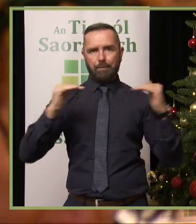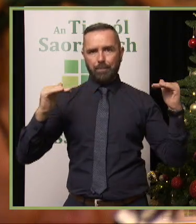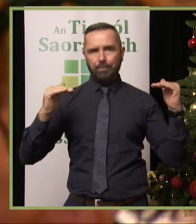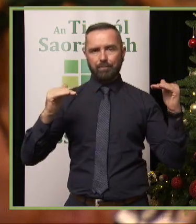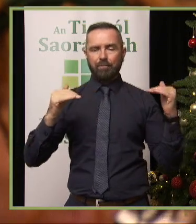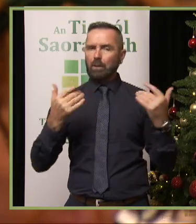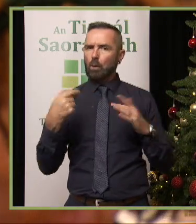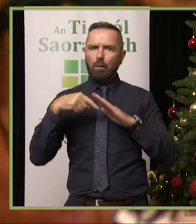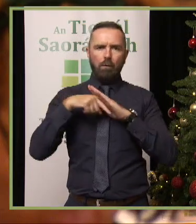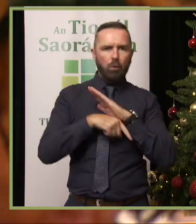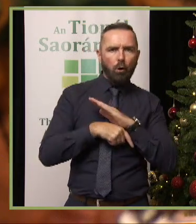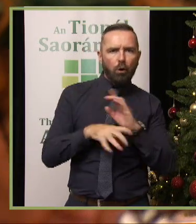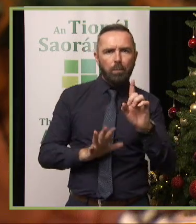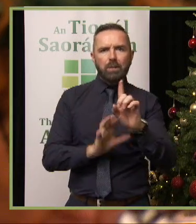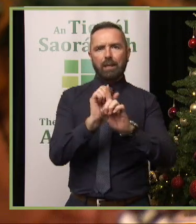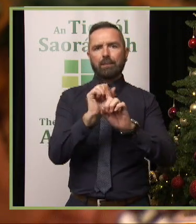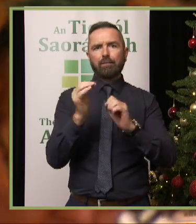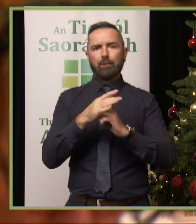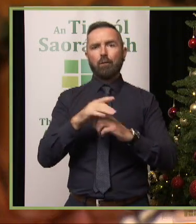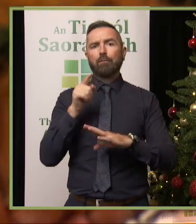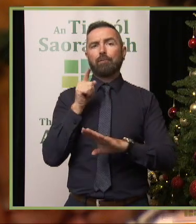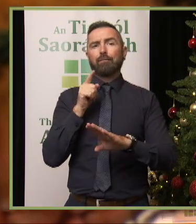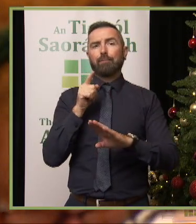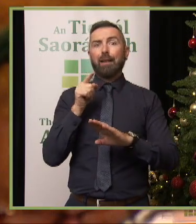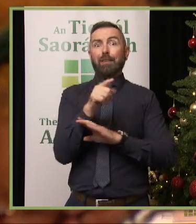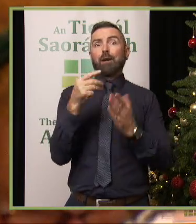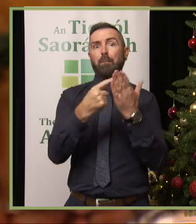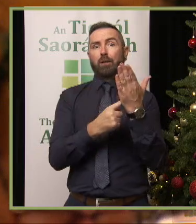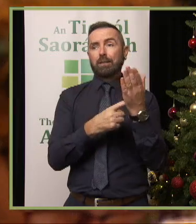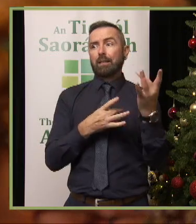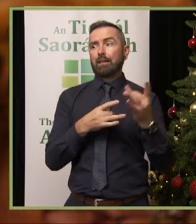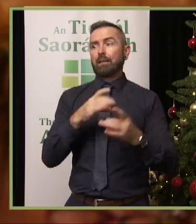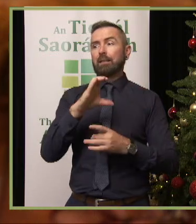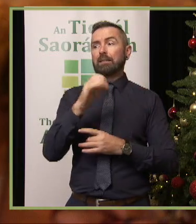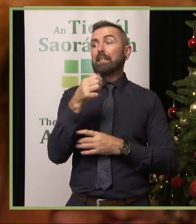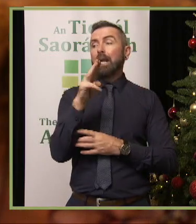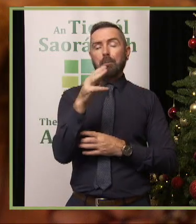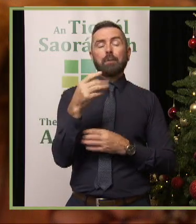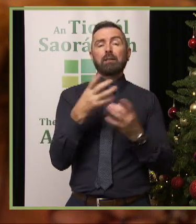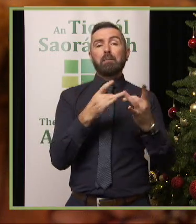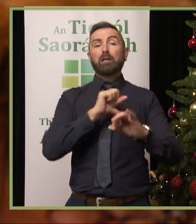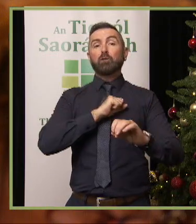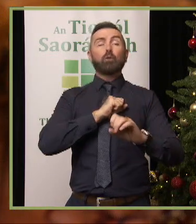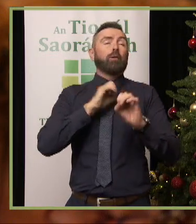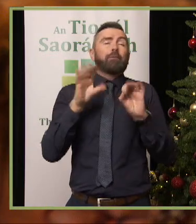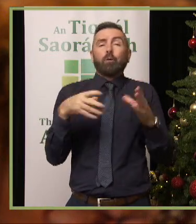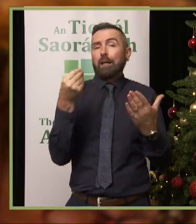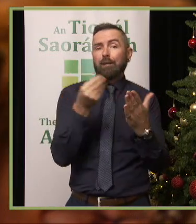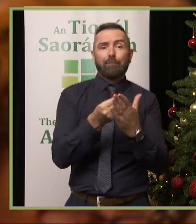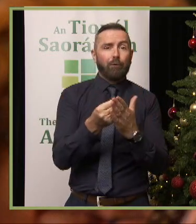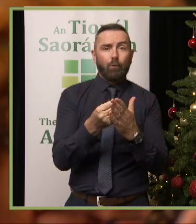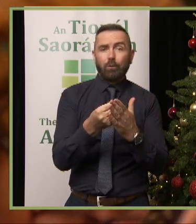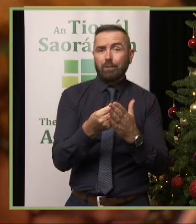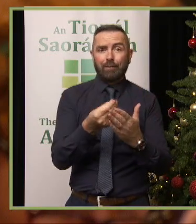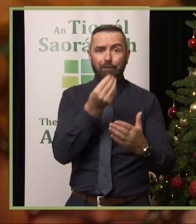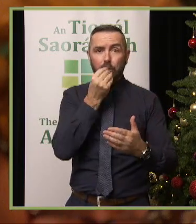a core objective of the Common Agriculture Policy is to actually ensure affordability of food and